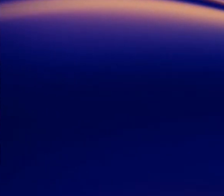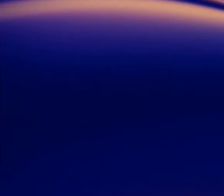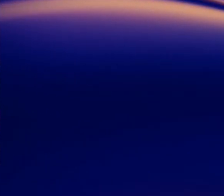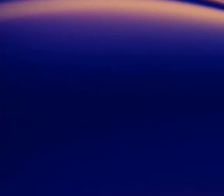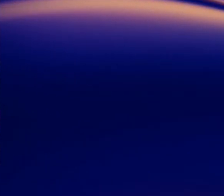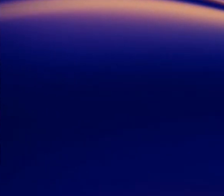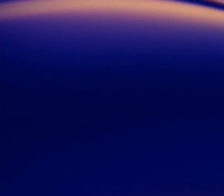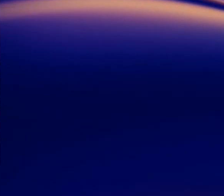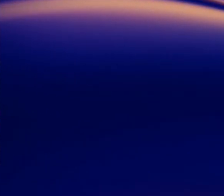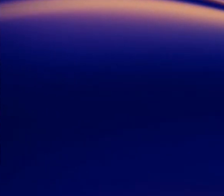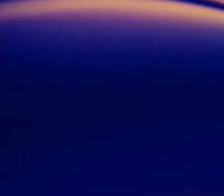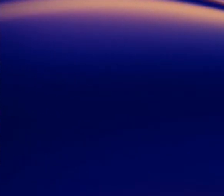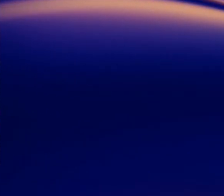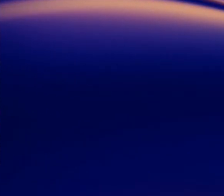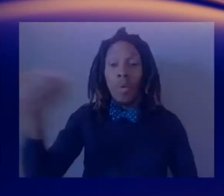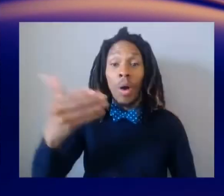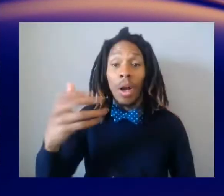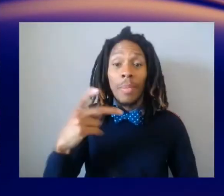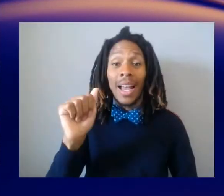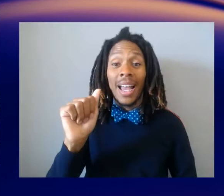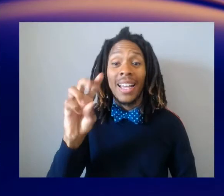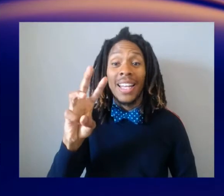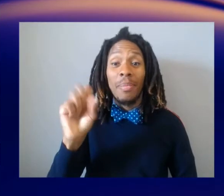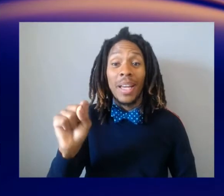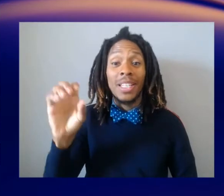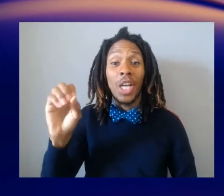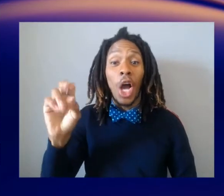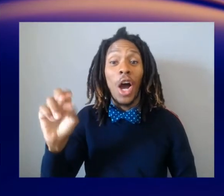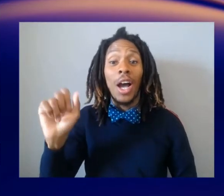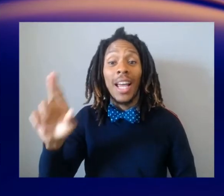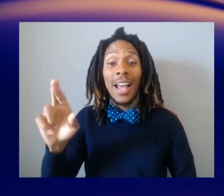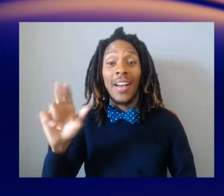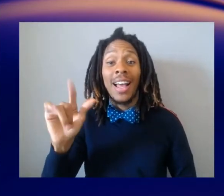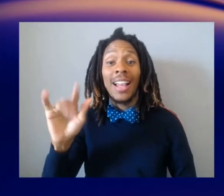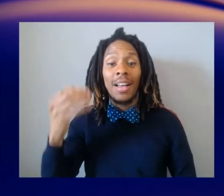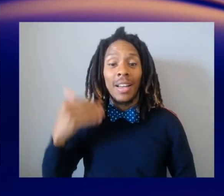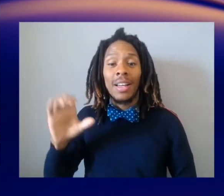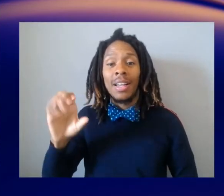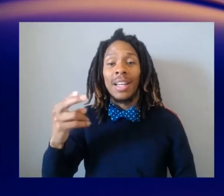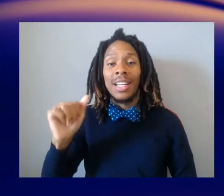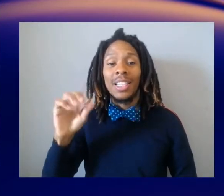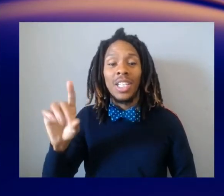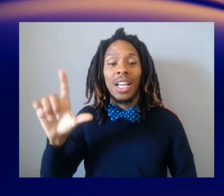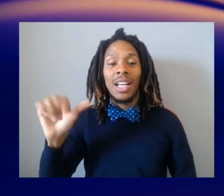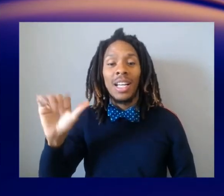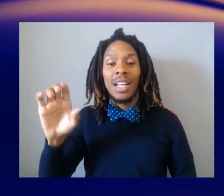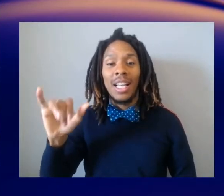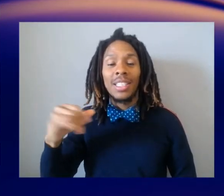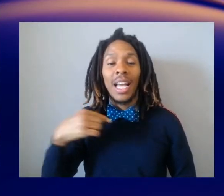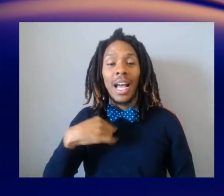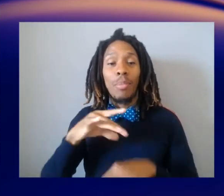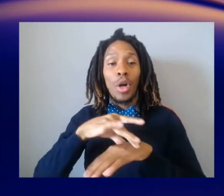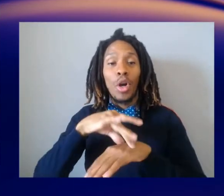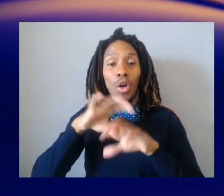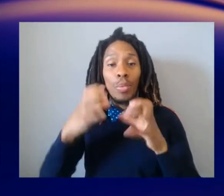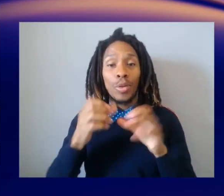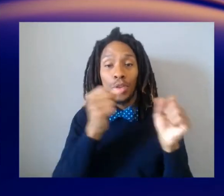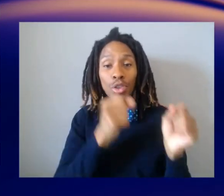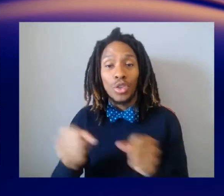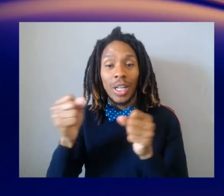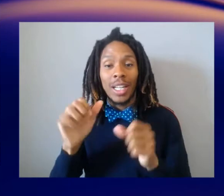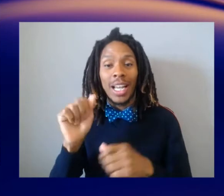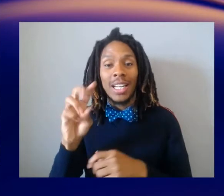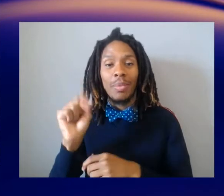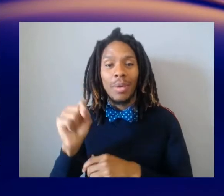to AWS On Air live at the DC Summit. My name's Chad Lacey. I'm a global sales strategist at AWS, and I'm joined with my good friend.